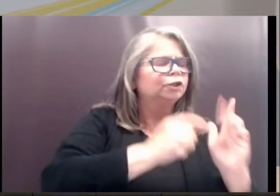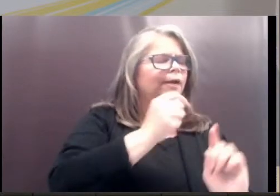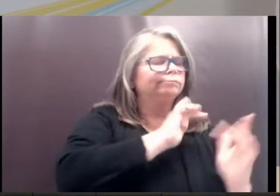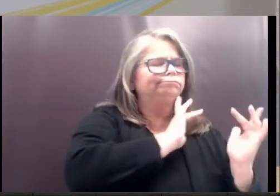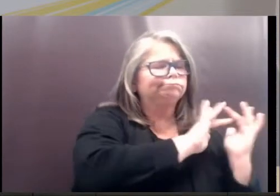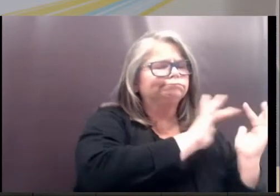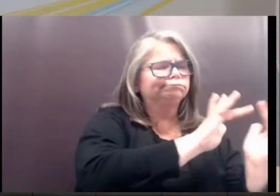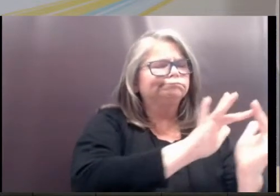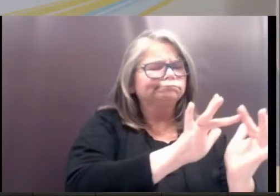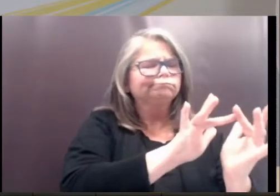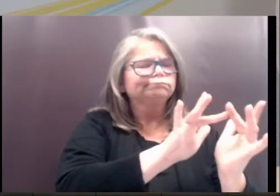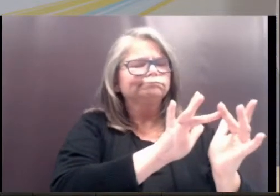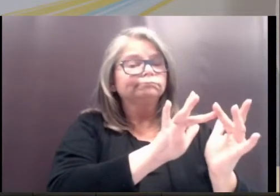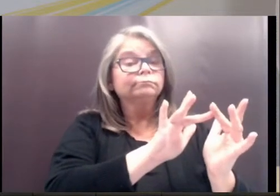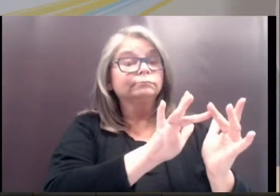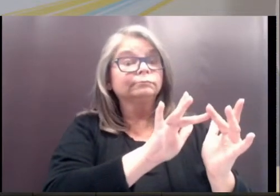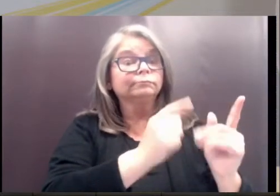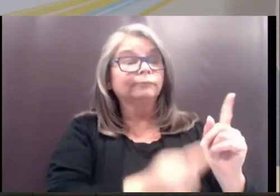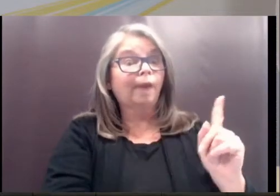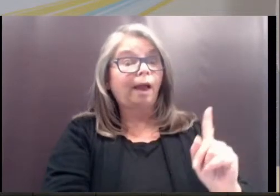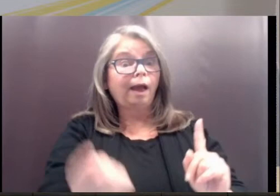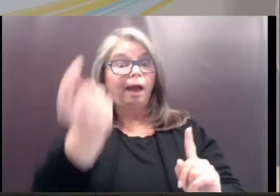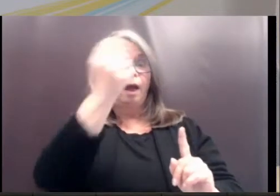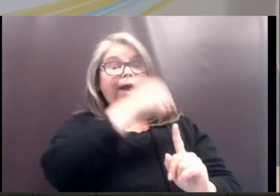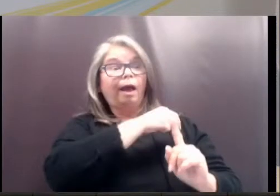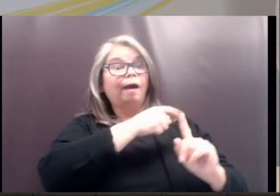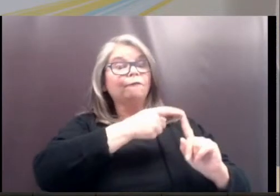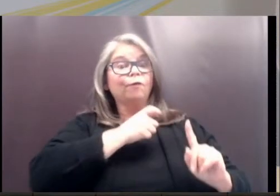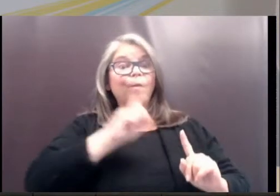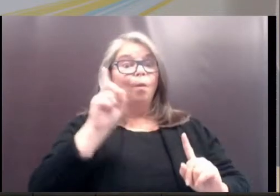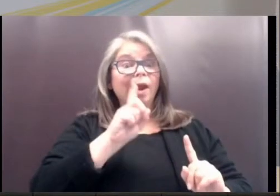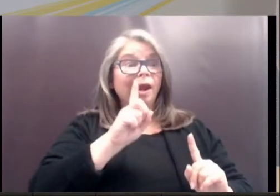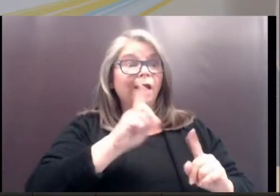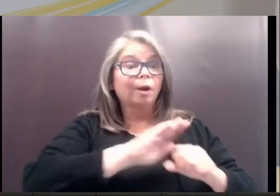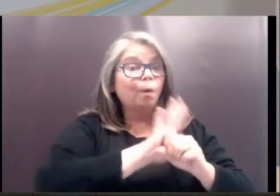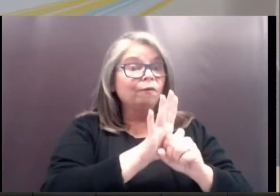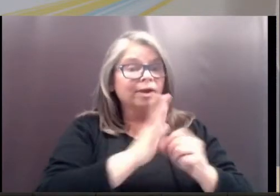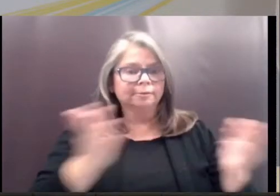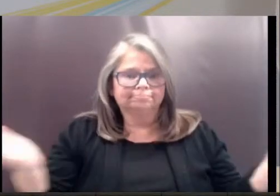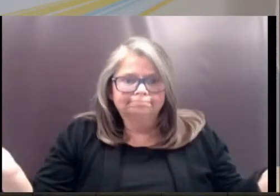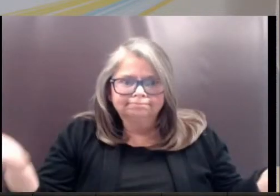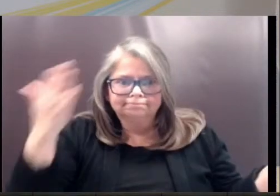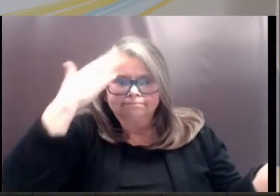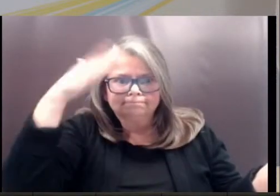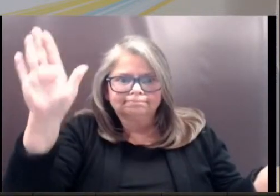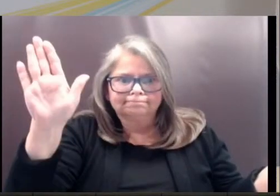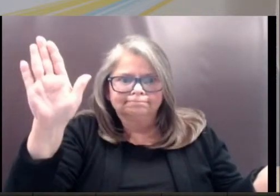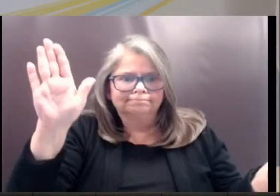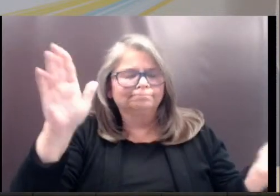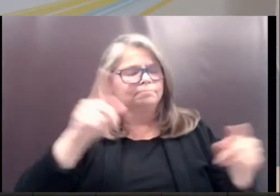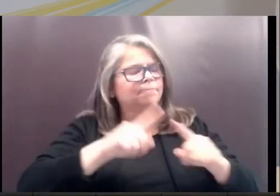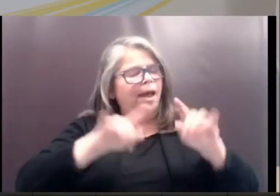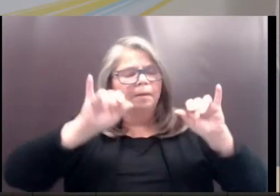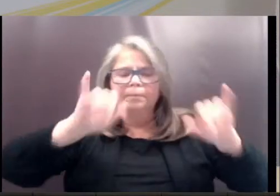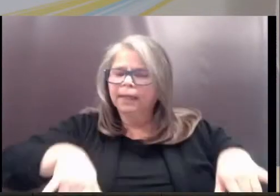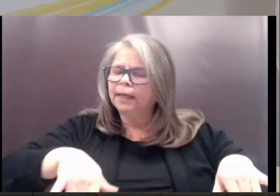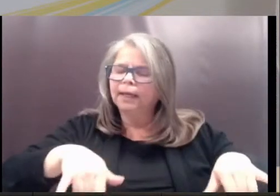health is leaving no stone unturned in terms of trying to identify a source or index case for this